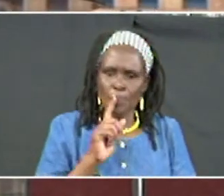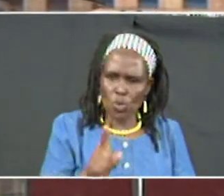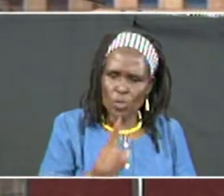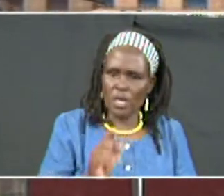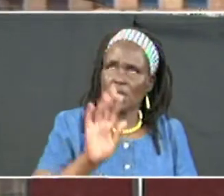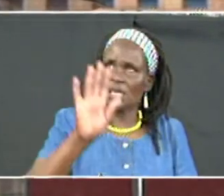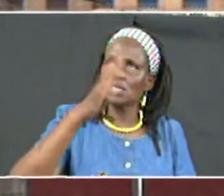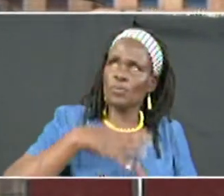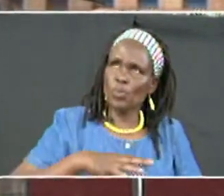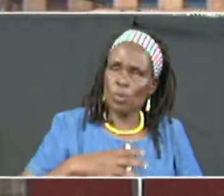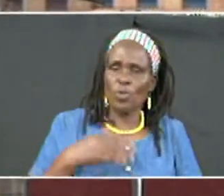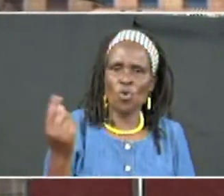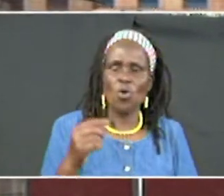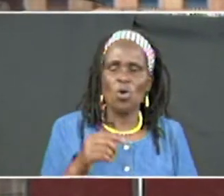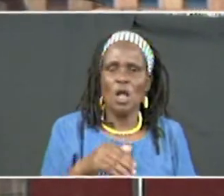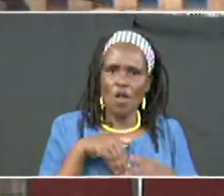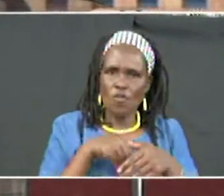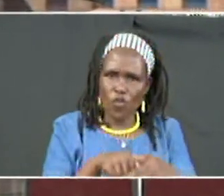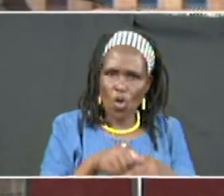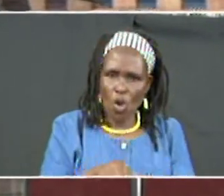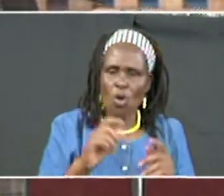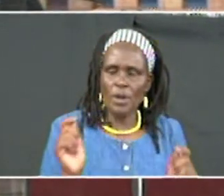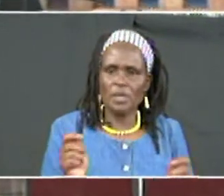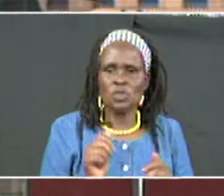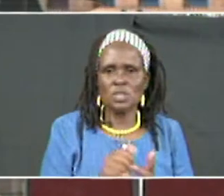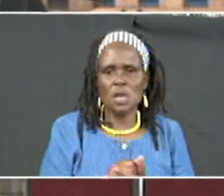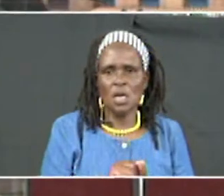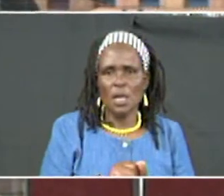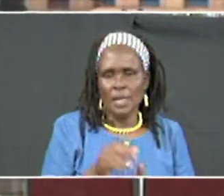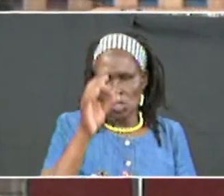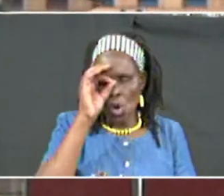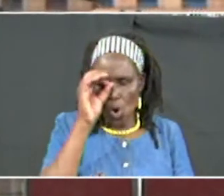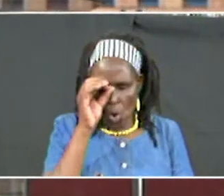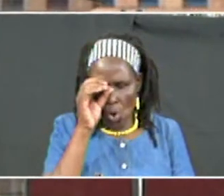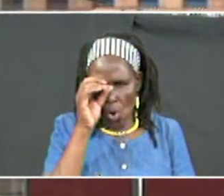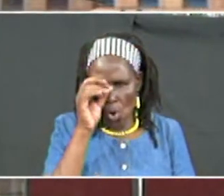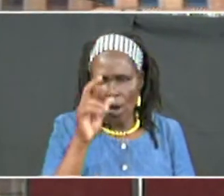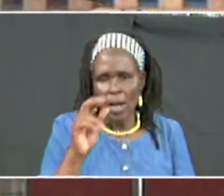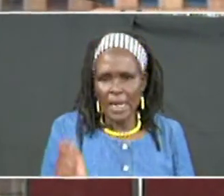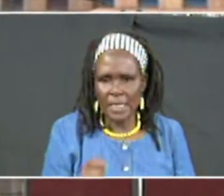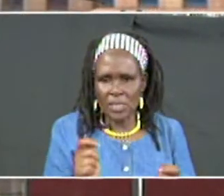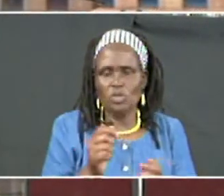Hollow rituals. Hollow rituals. Verse 3 to verse